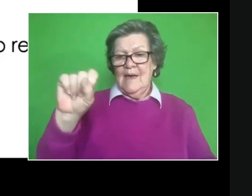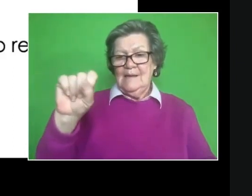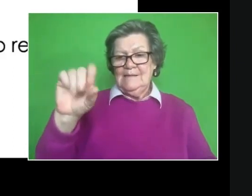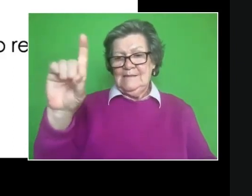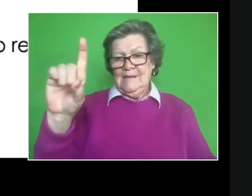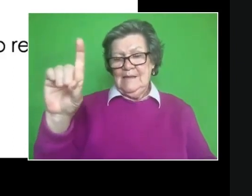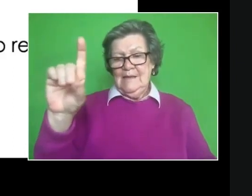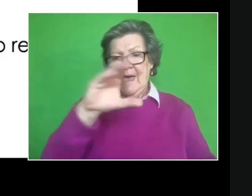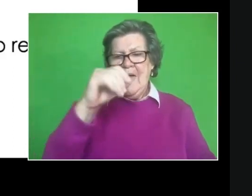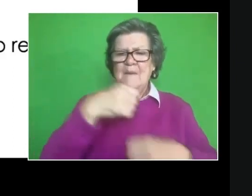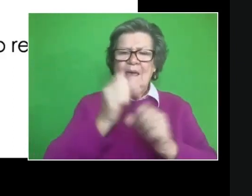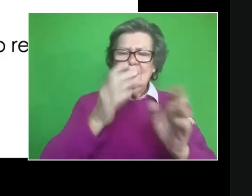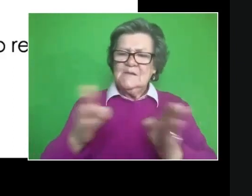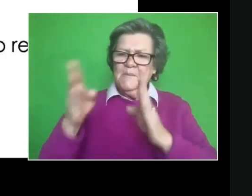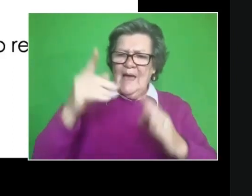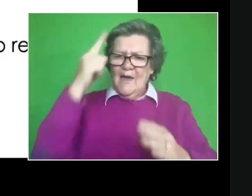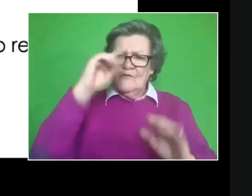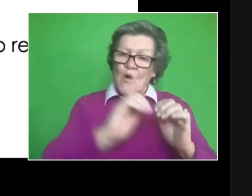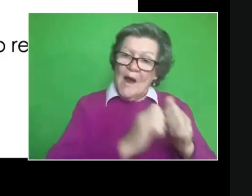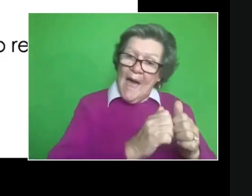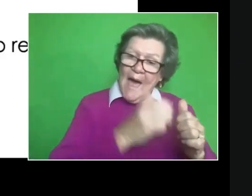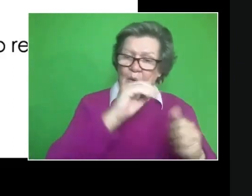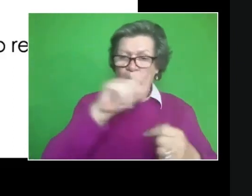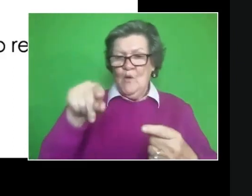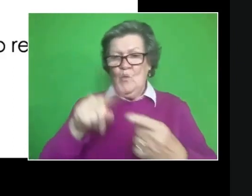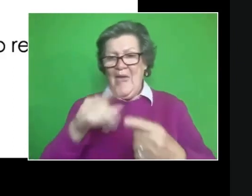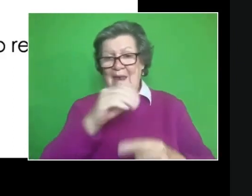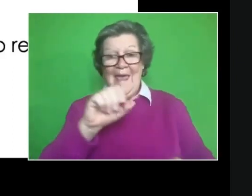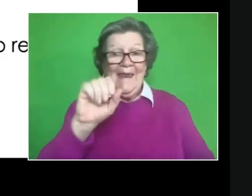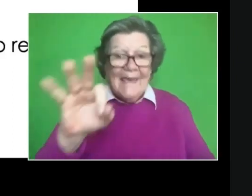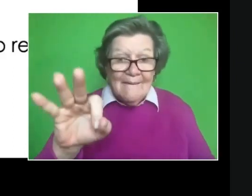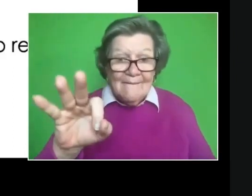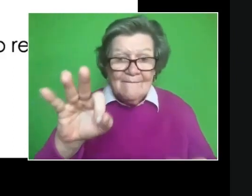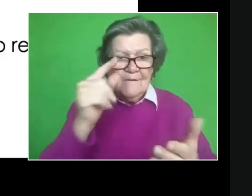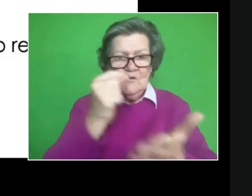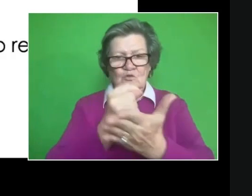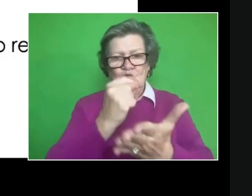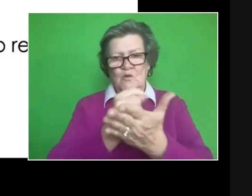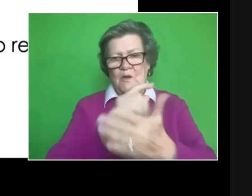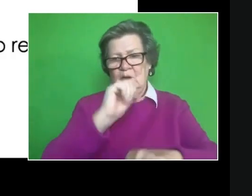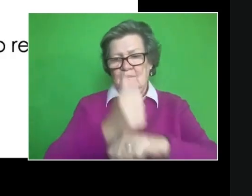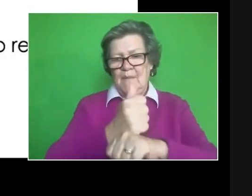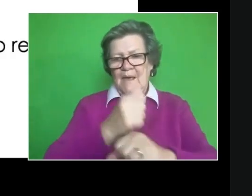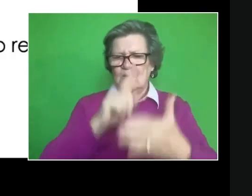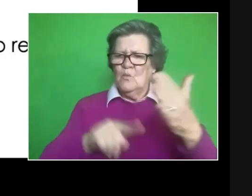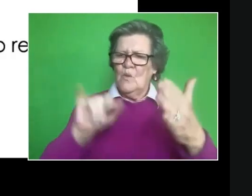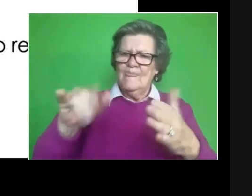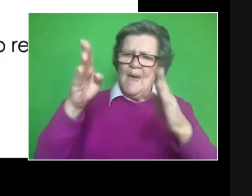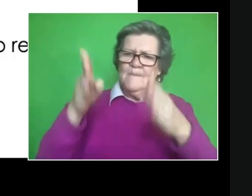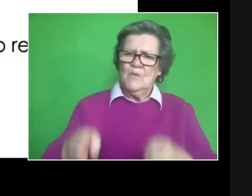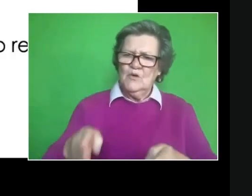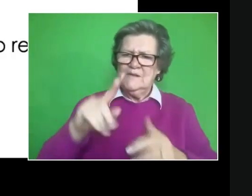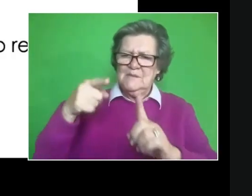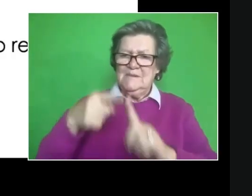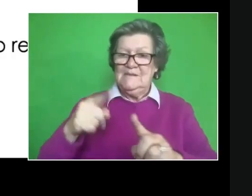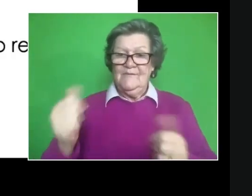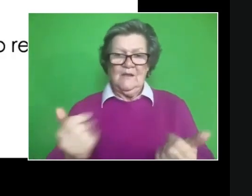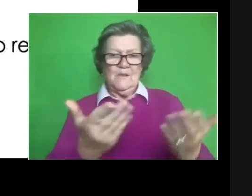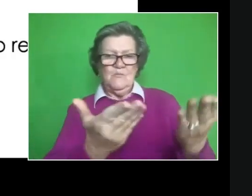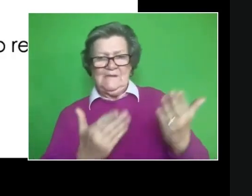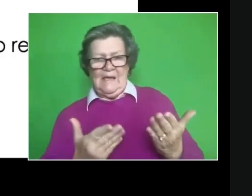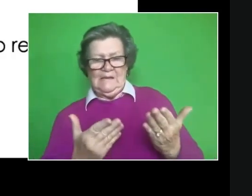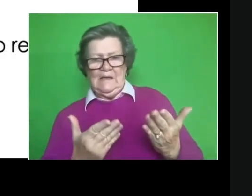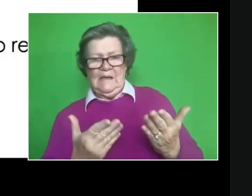for how and when to treat and if to treat based on what the person is specifically presenting with, so the